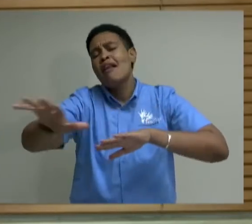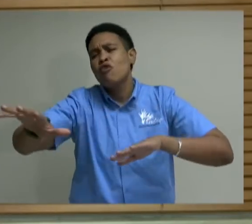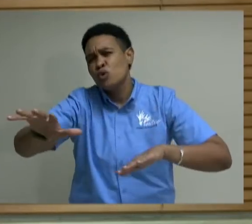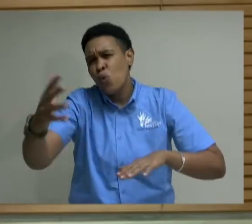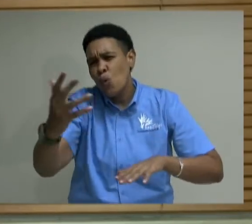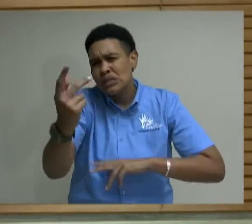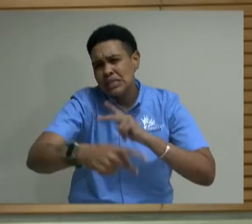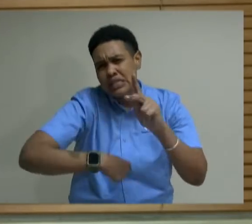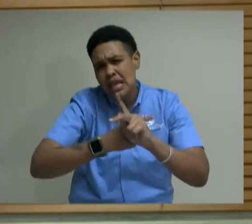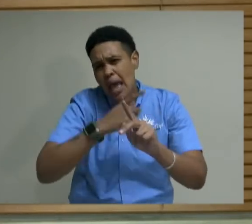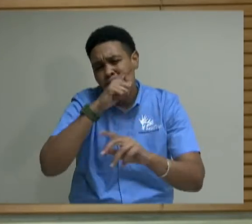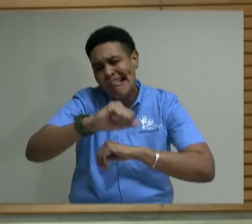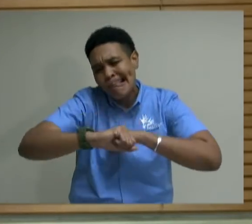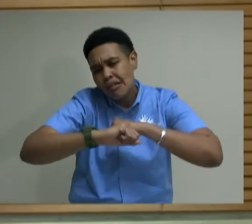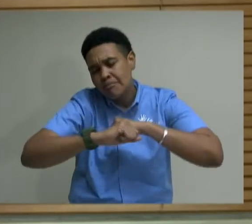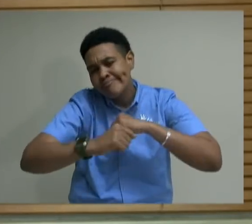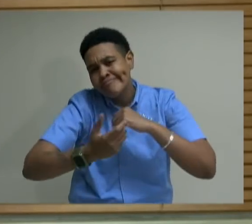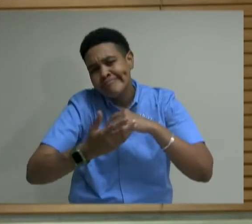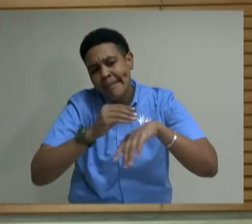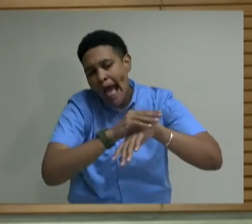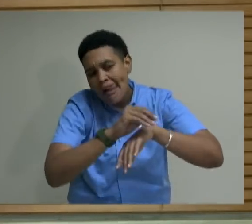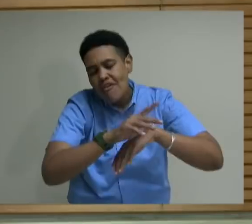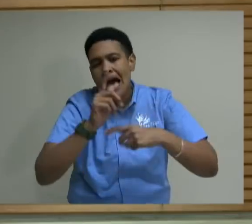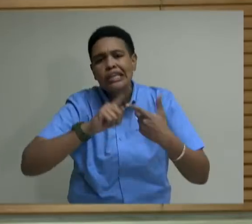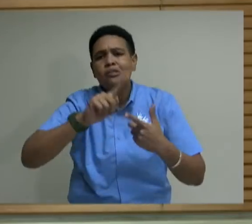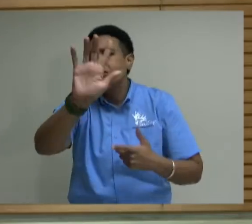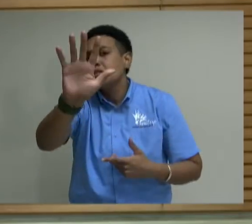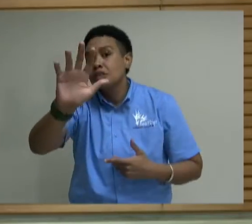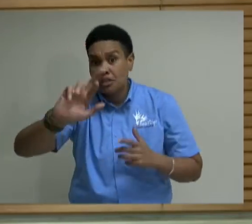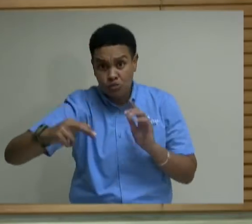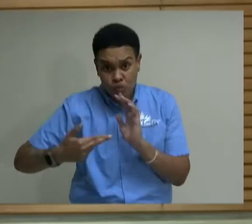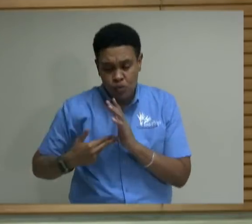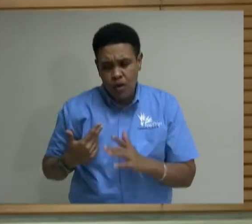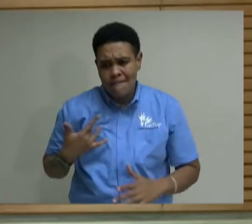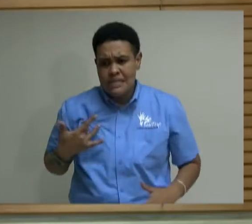What sort of advice and what role do you see yourself